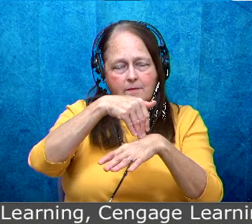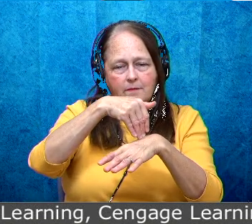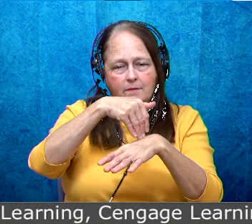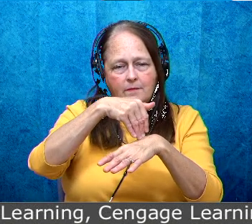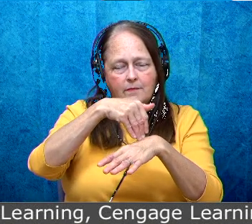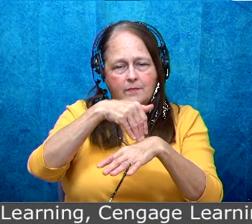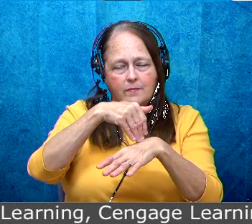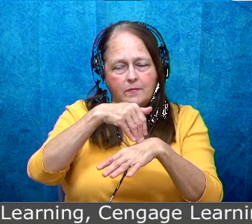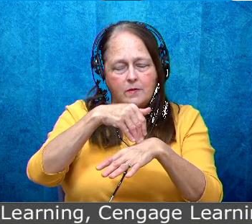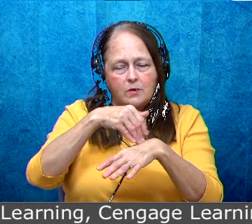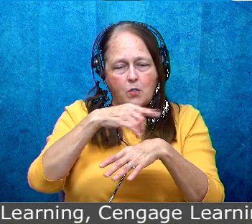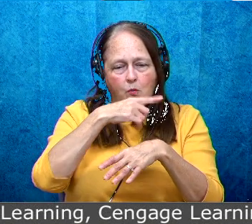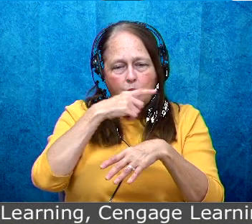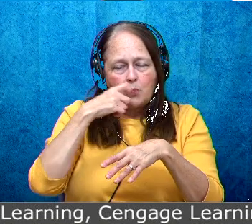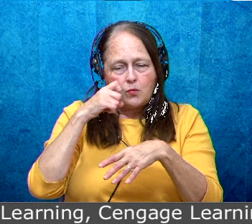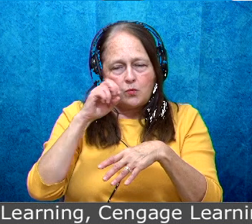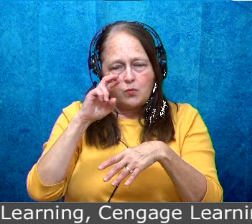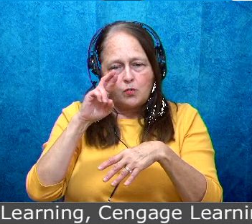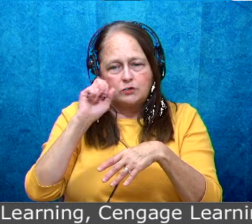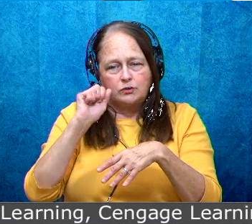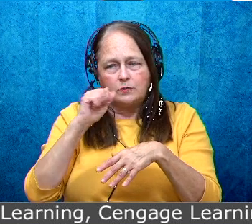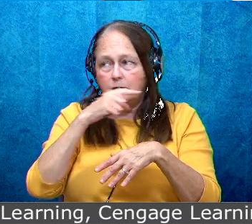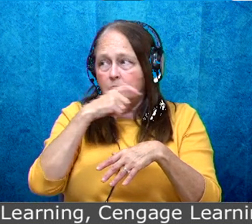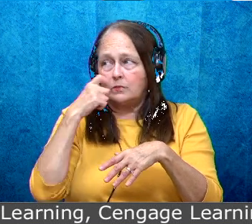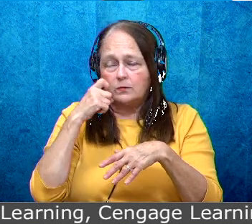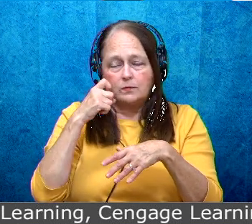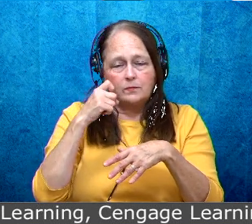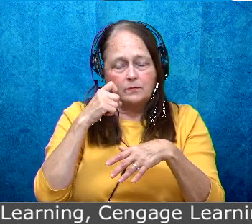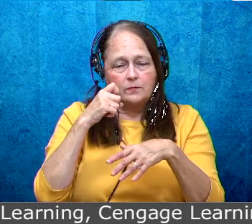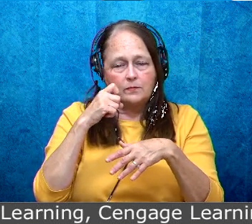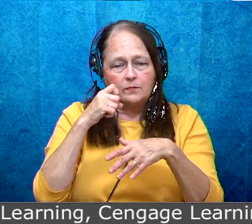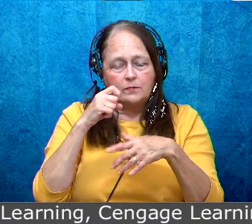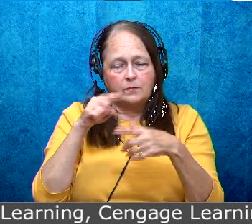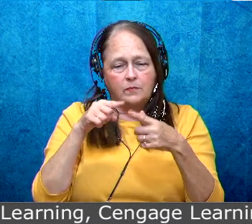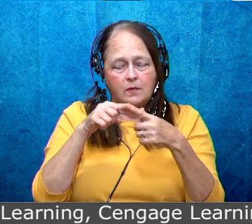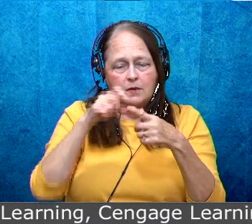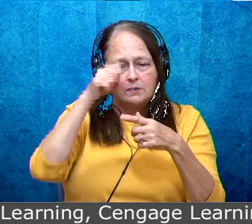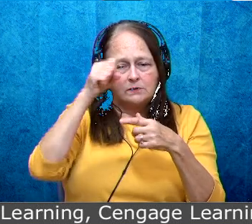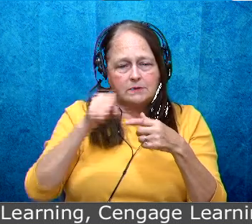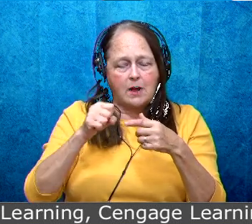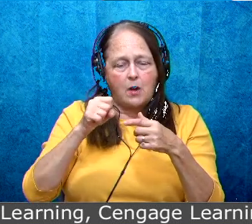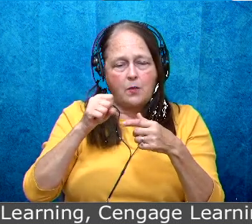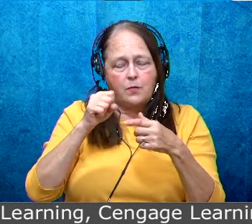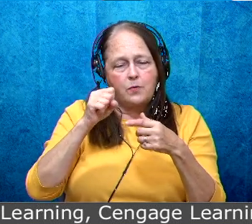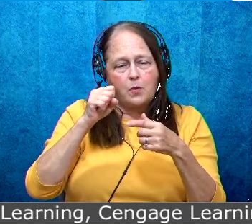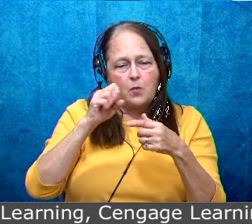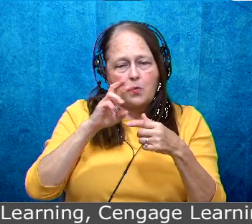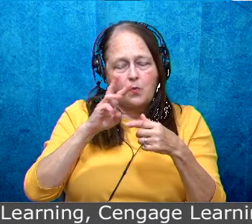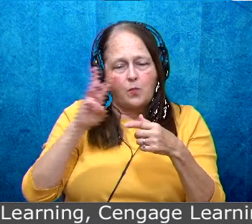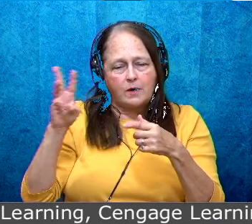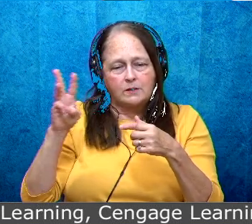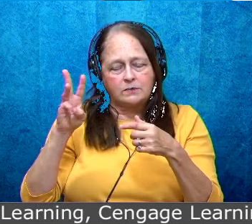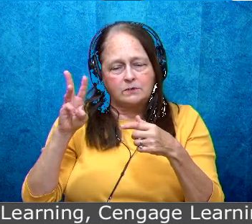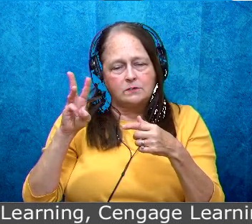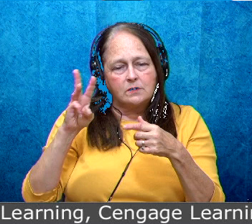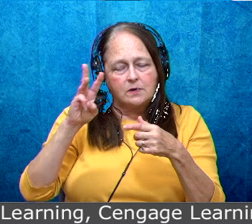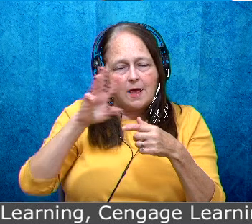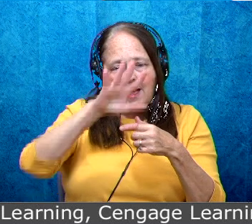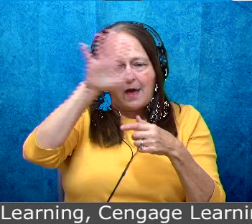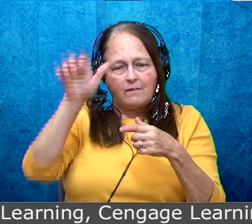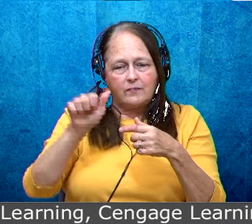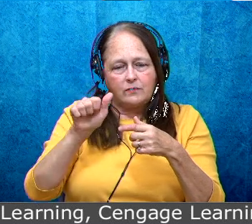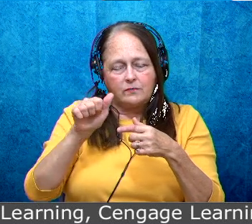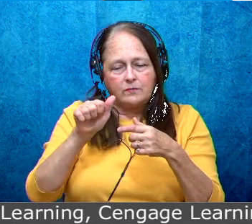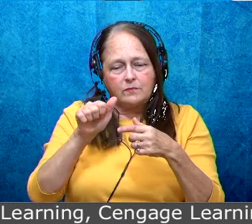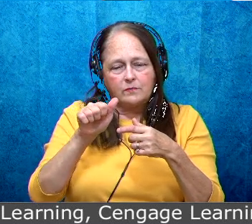the Russia and the Eurasian republics. We're going to turn to Southwest Asia and North Africa. We'll look at Sub-Saharan